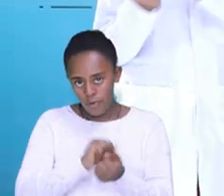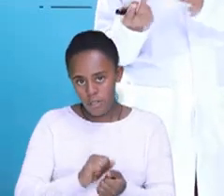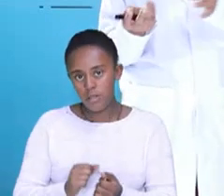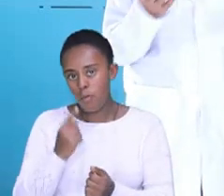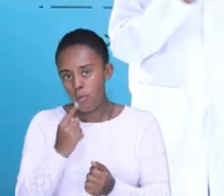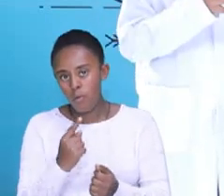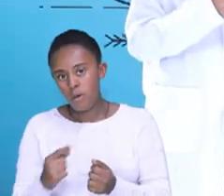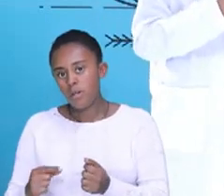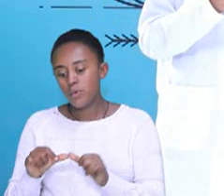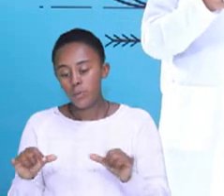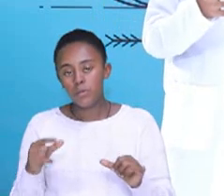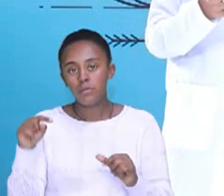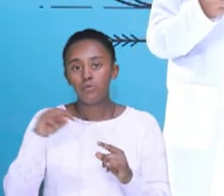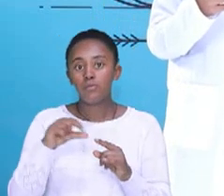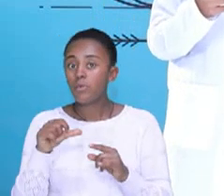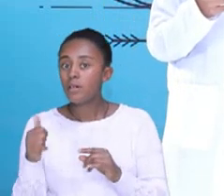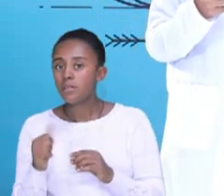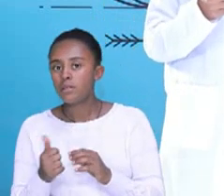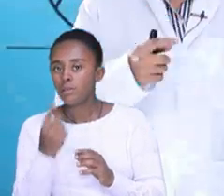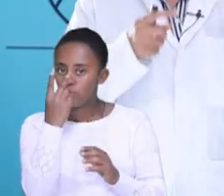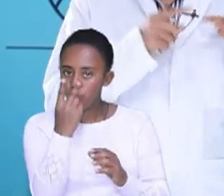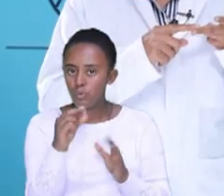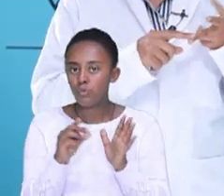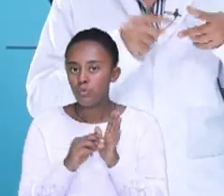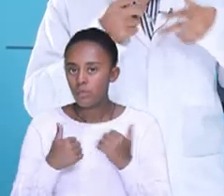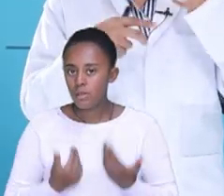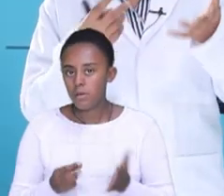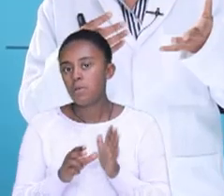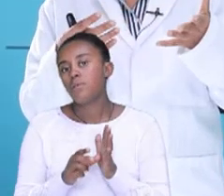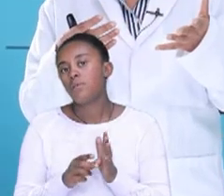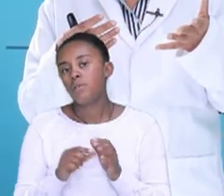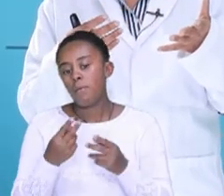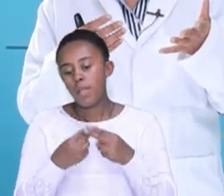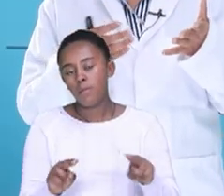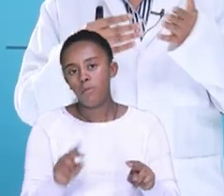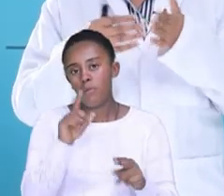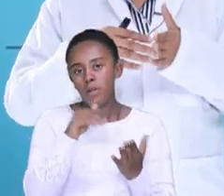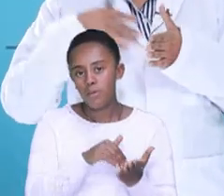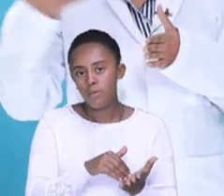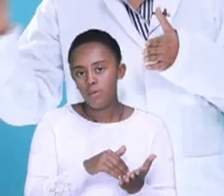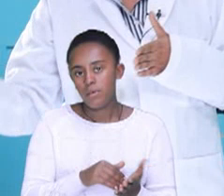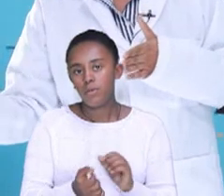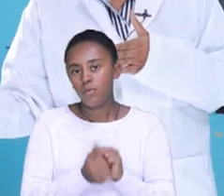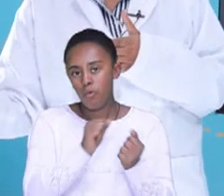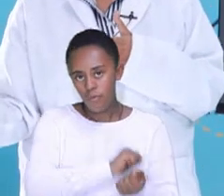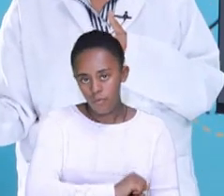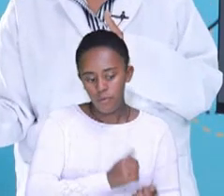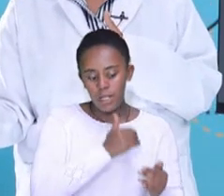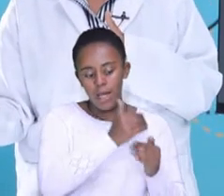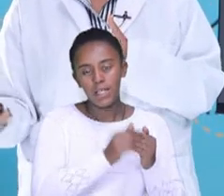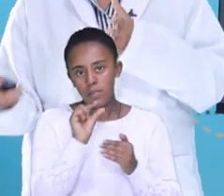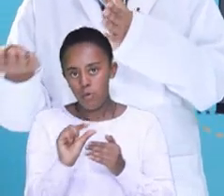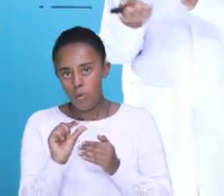convert 1 unit to the other, we have to follow 2 rules. One is multiplying by 1000 to convert into the